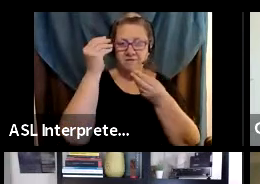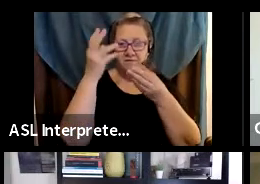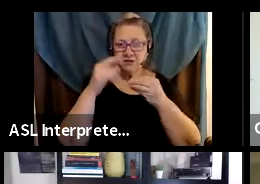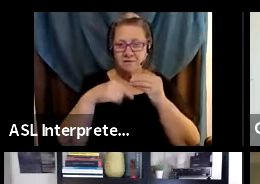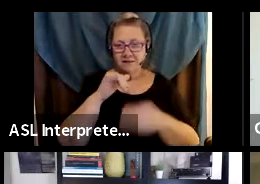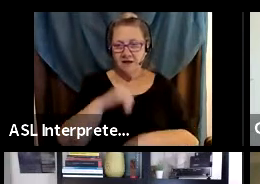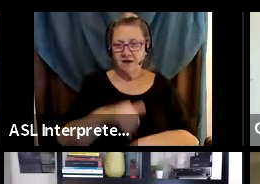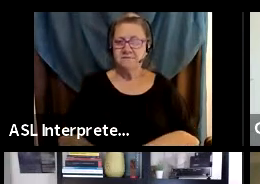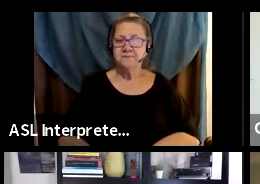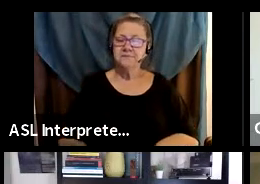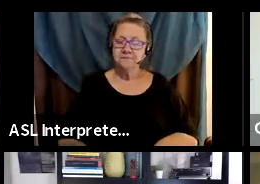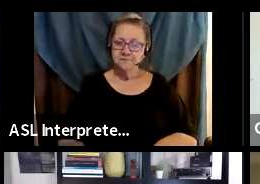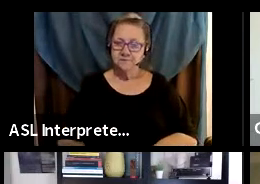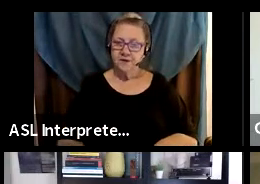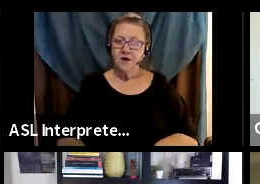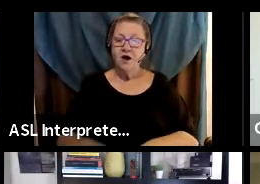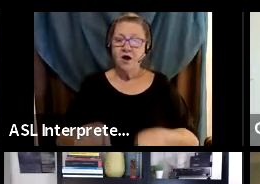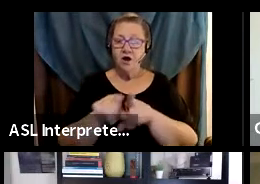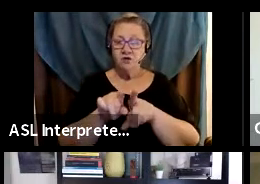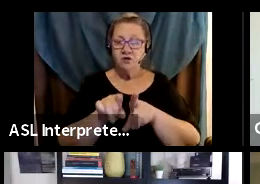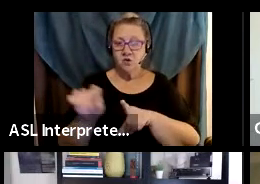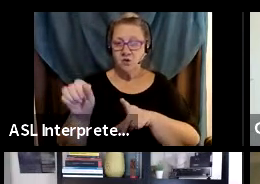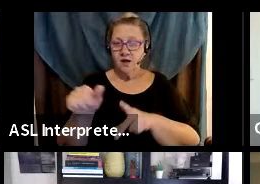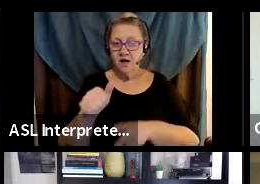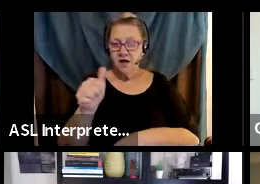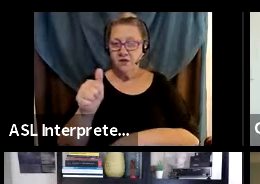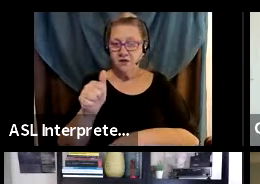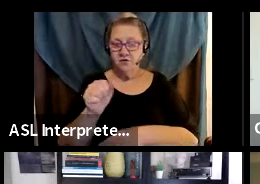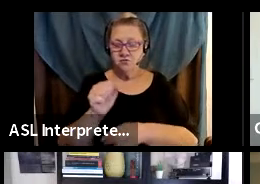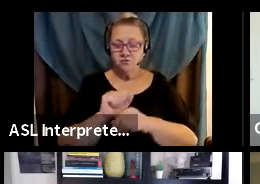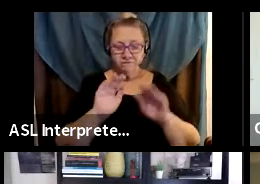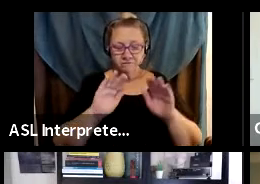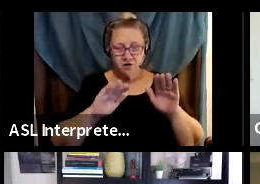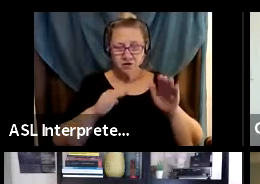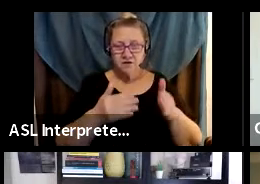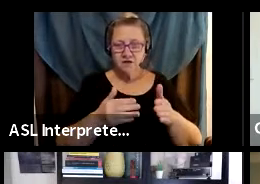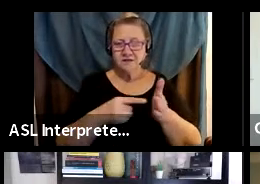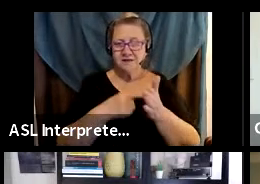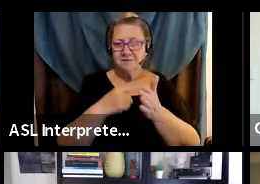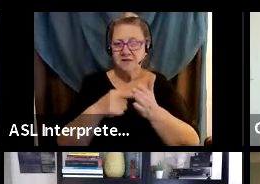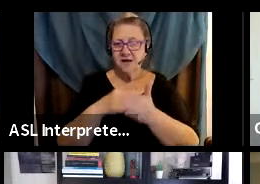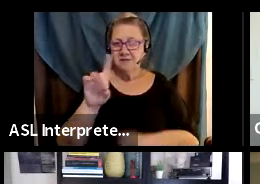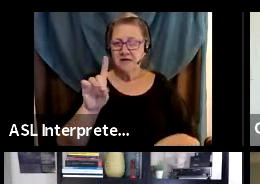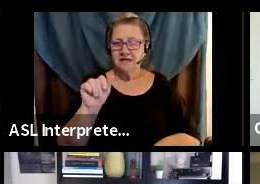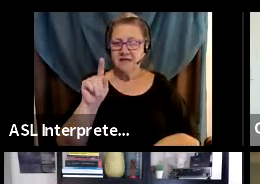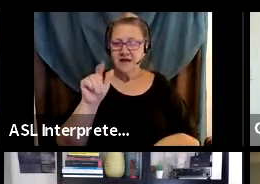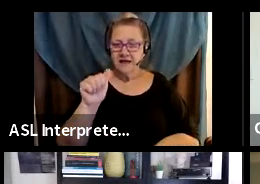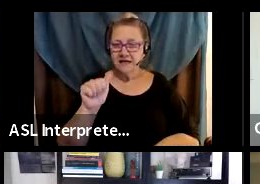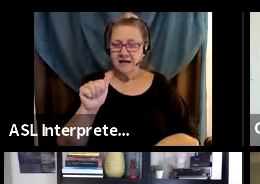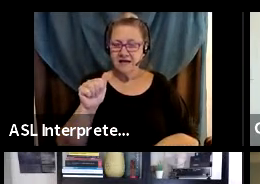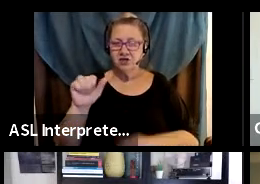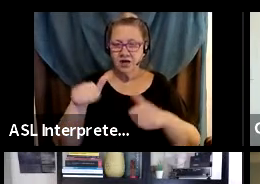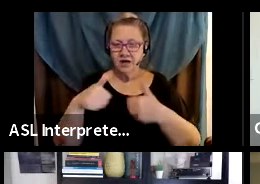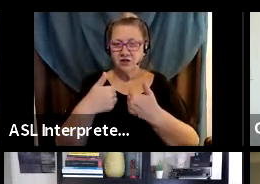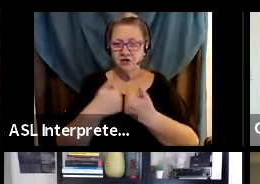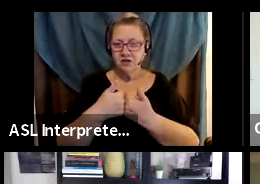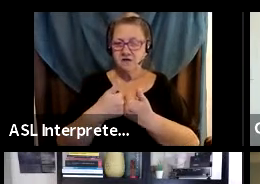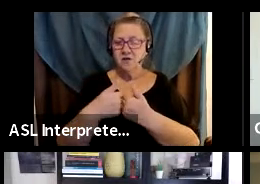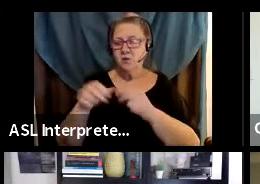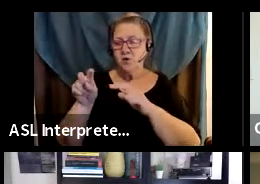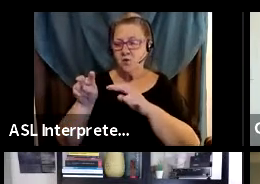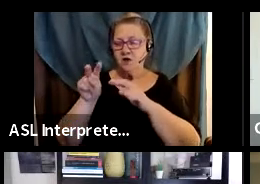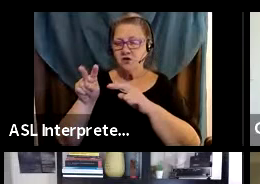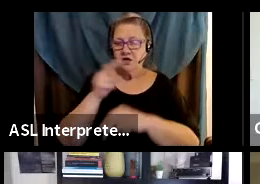very aggressively, because again, there are sometimes data challenges, but looking at hospitalizations and really closely